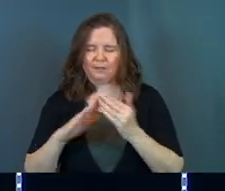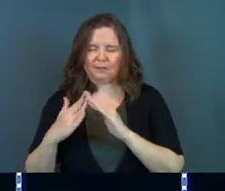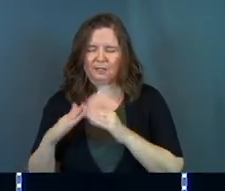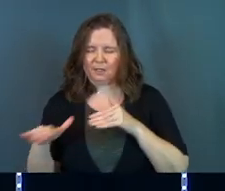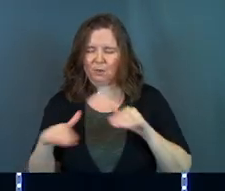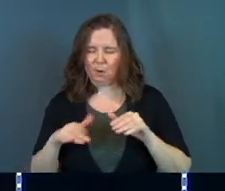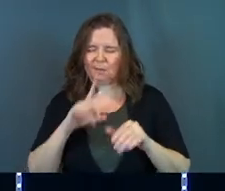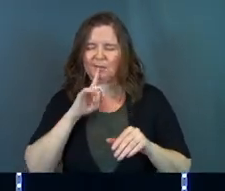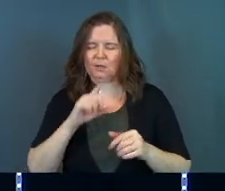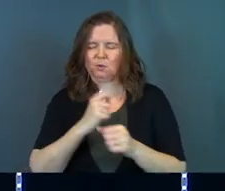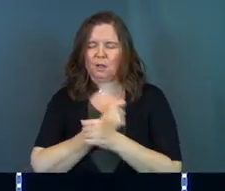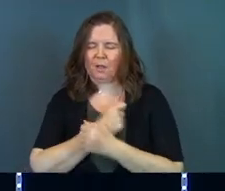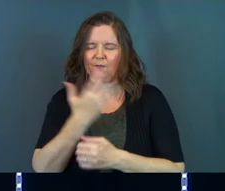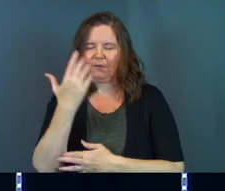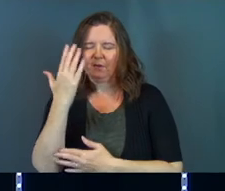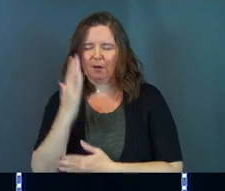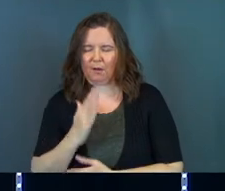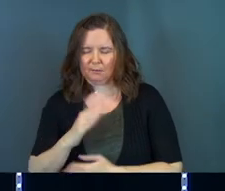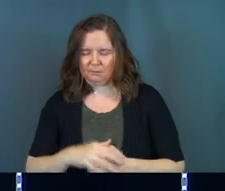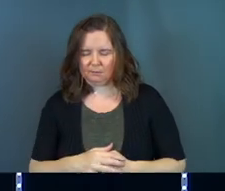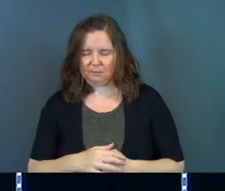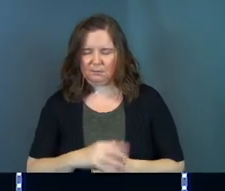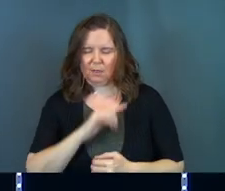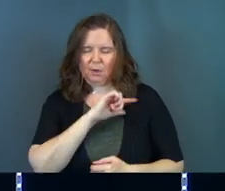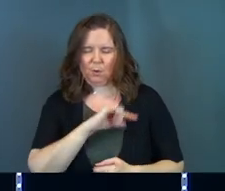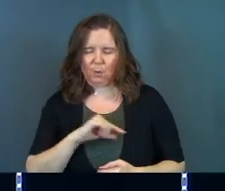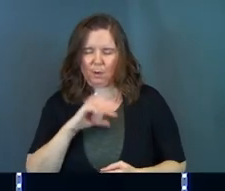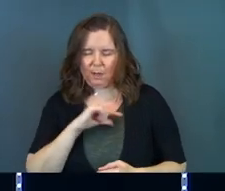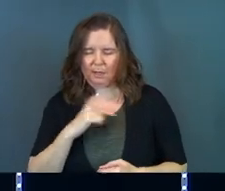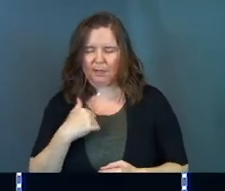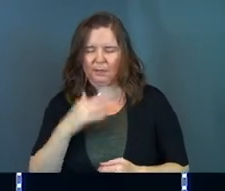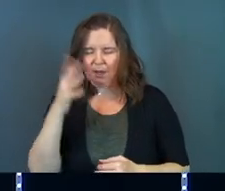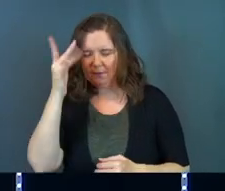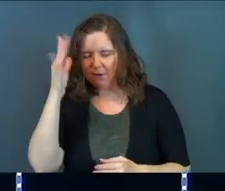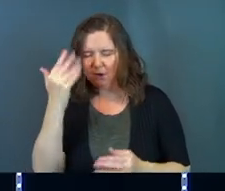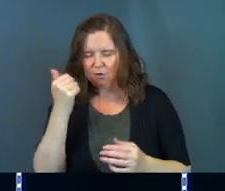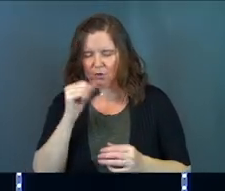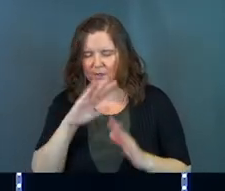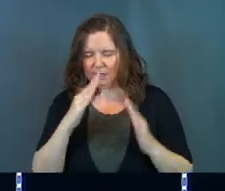Lord, that walks in the actual love of God, the quality that